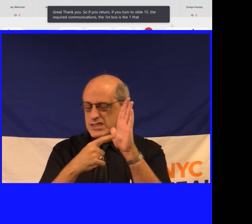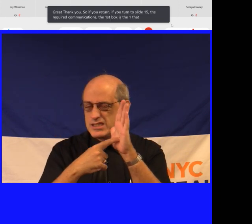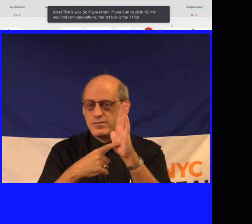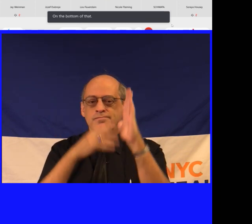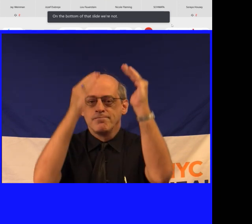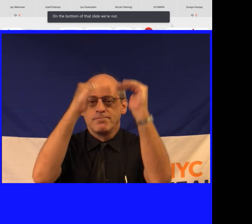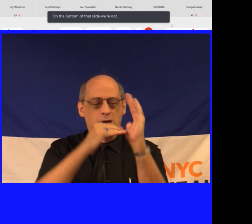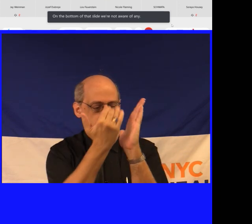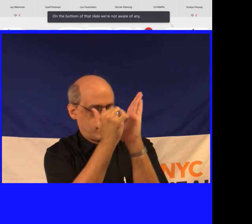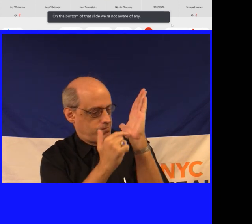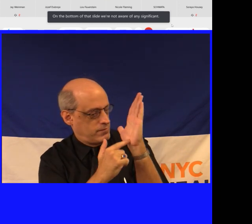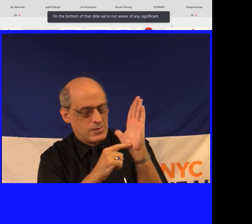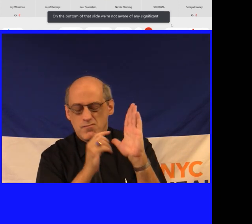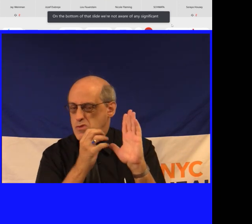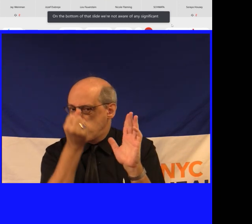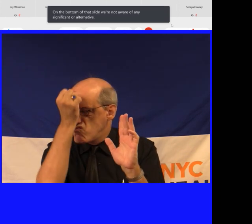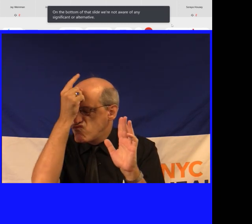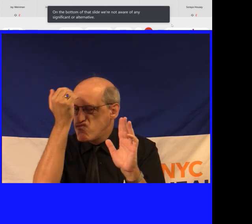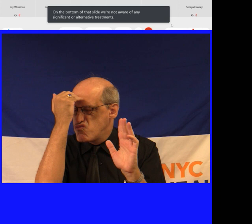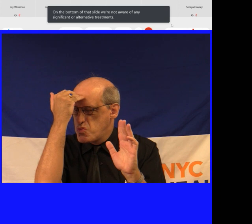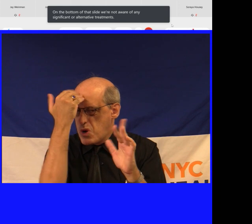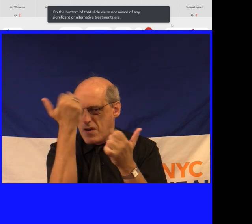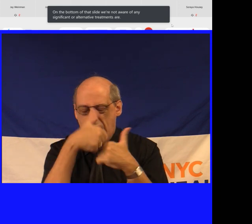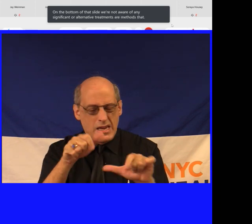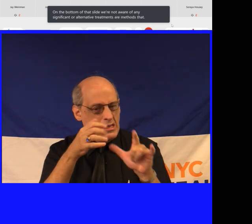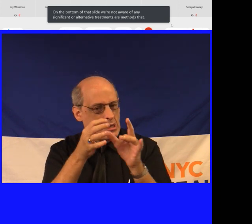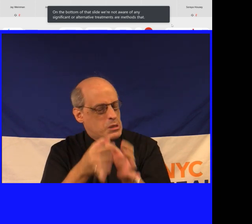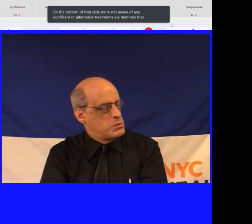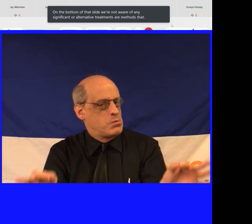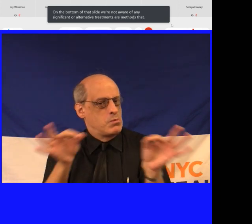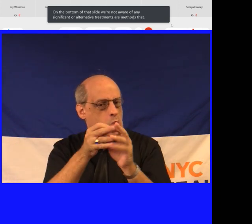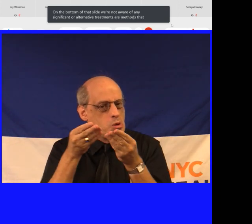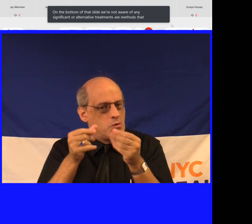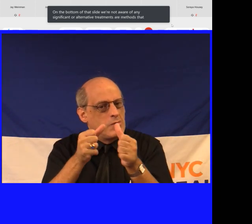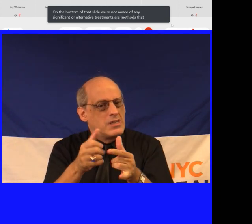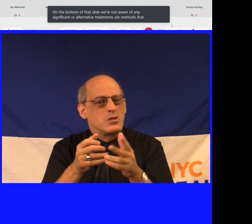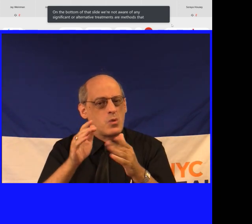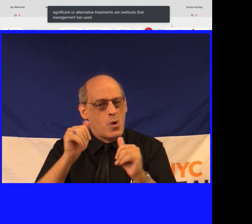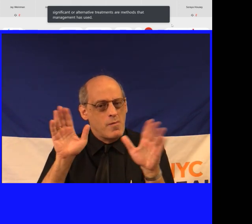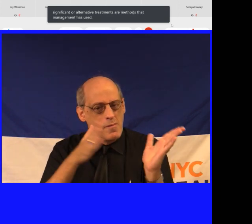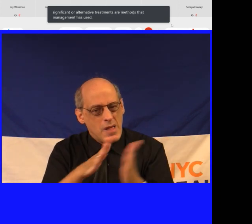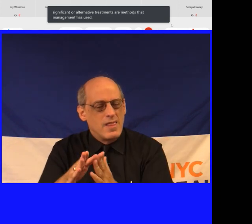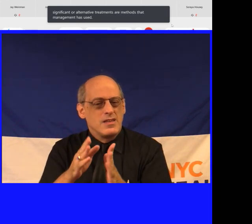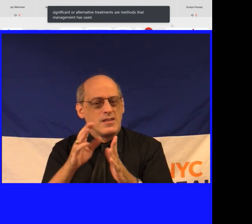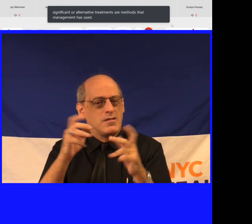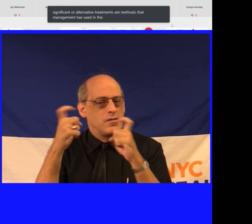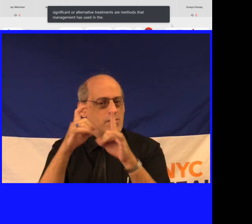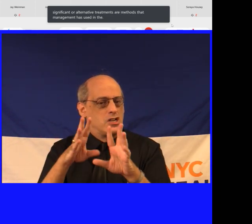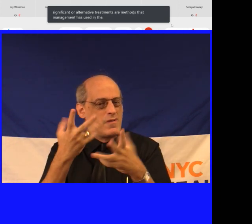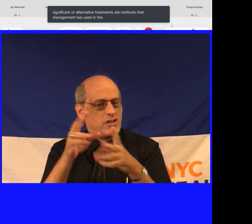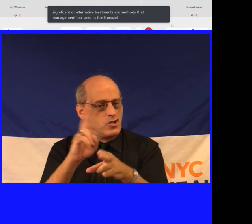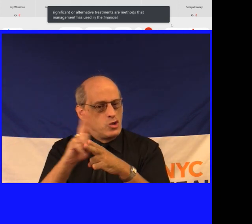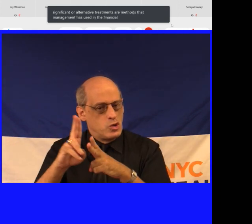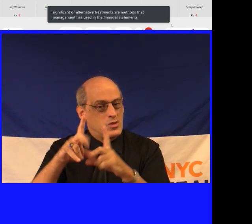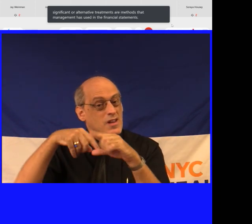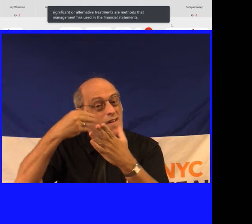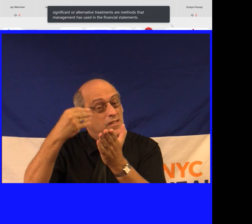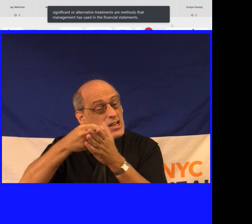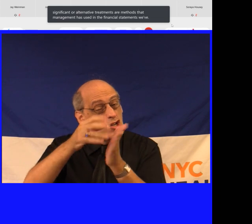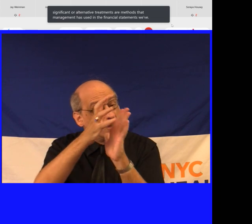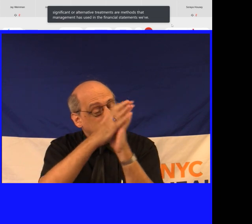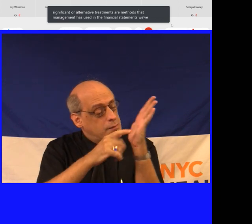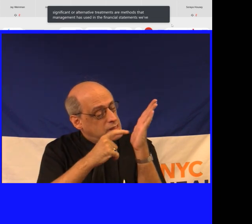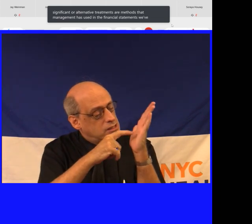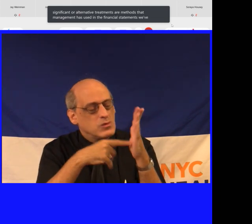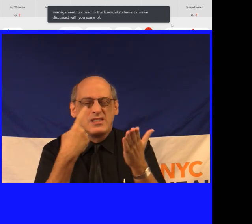we're not aware of any significant or alternative treatments or methods that management has used in the financial statements. We've discussed with you